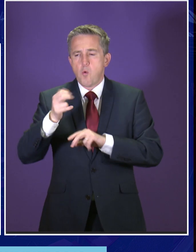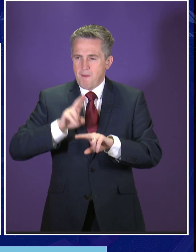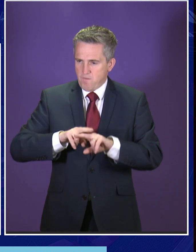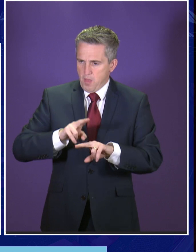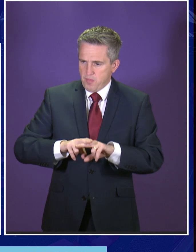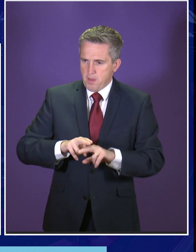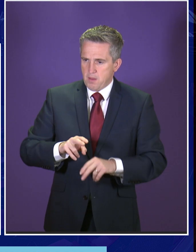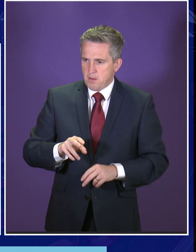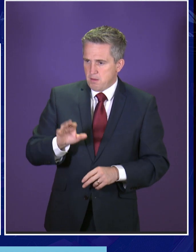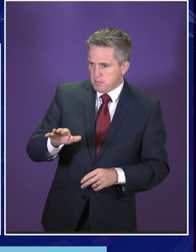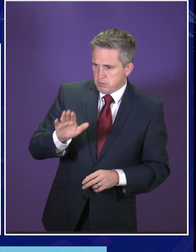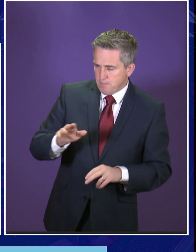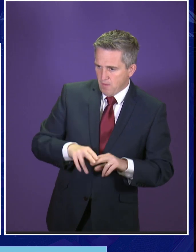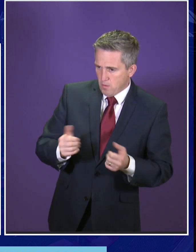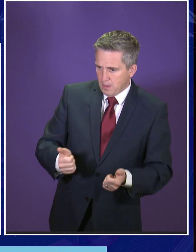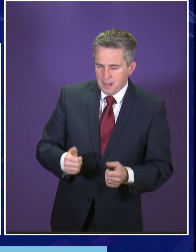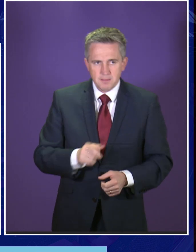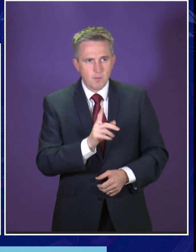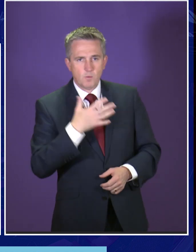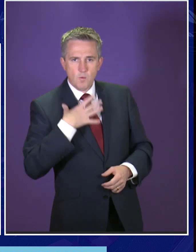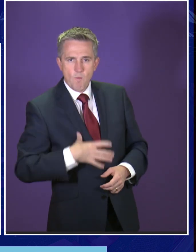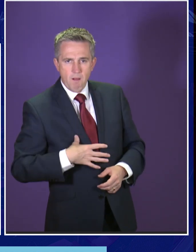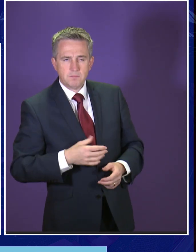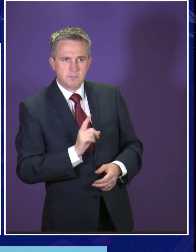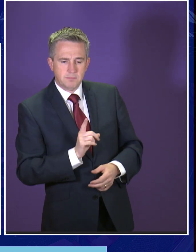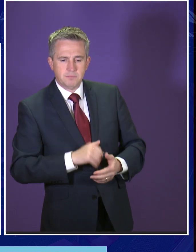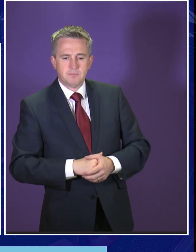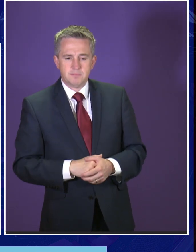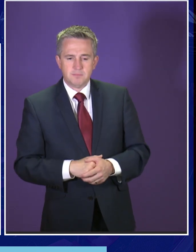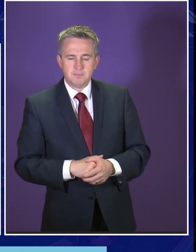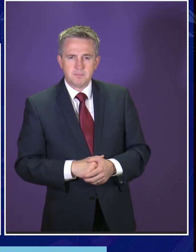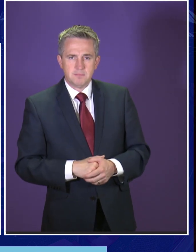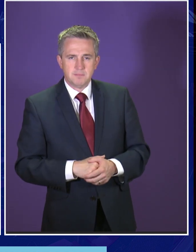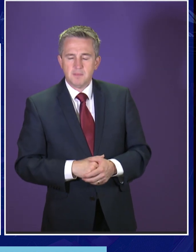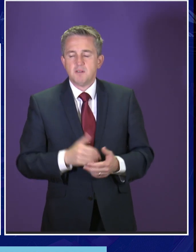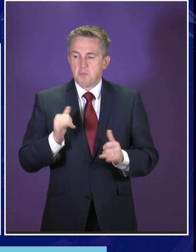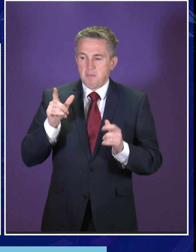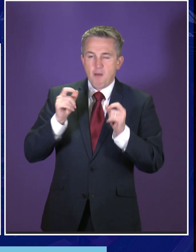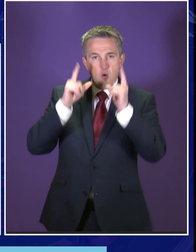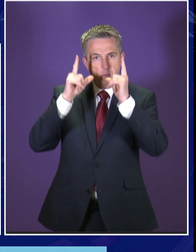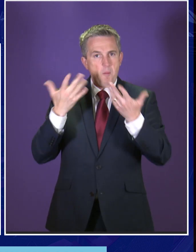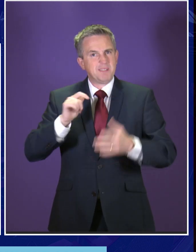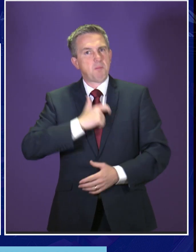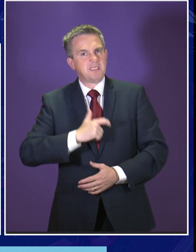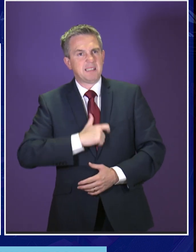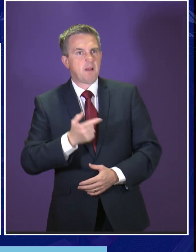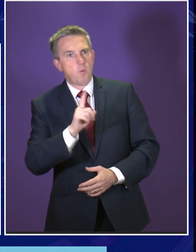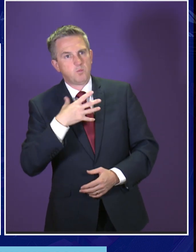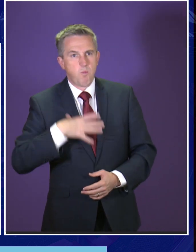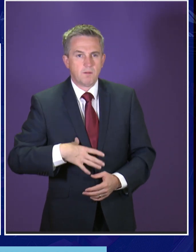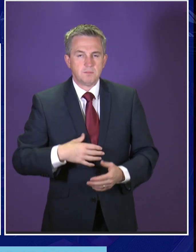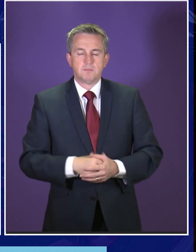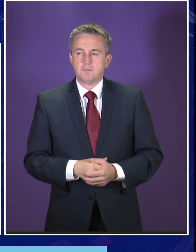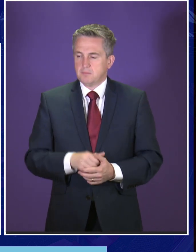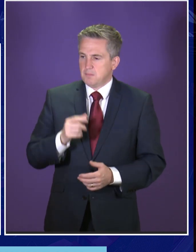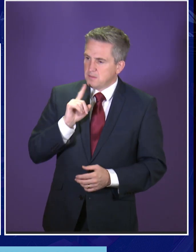said, "Abba, are you all right?" He goes, "What do you want?" So I assumed I woke him up, or maybe that's just his personality.